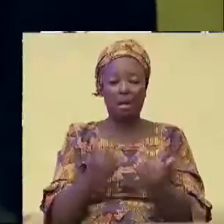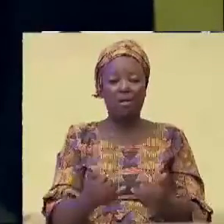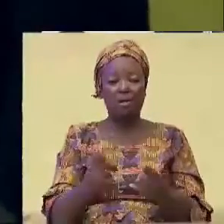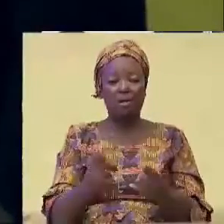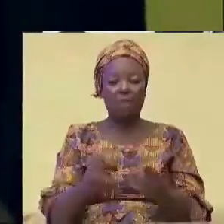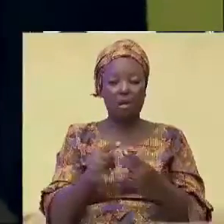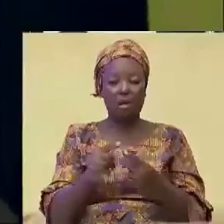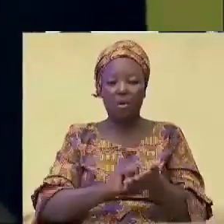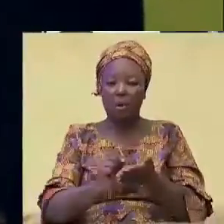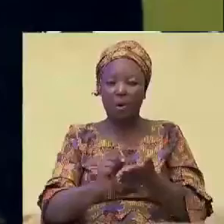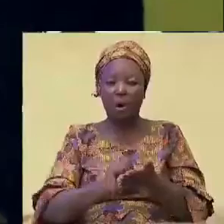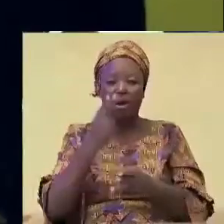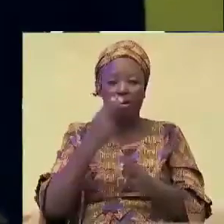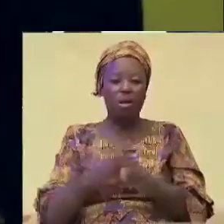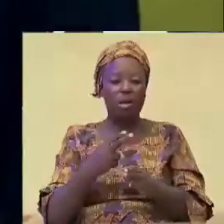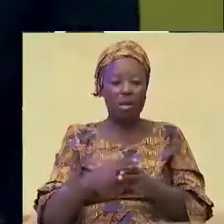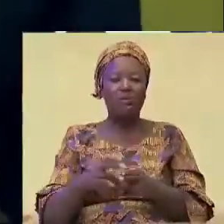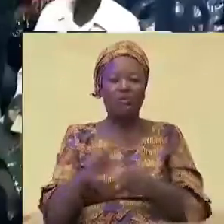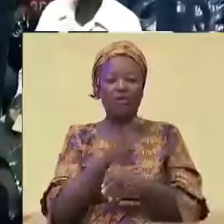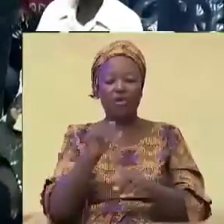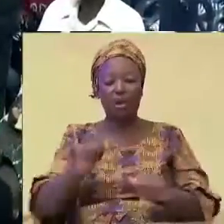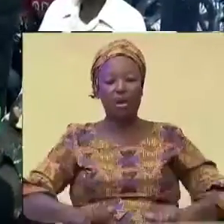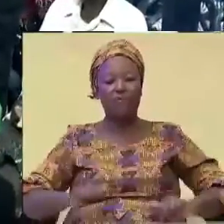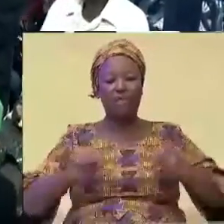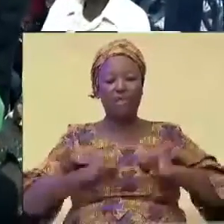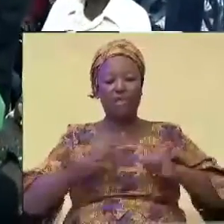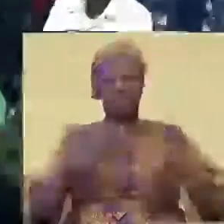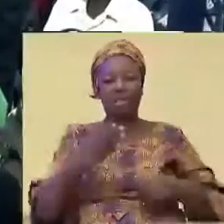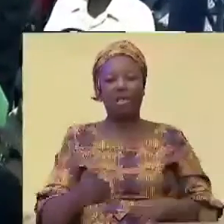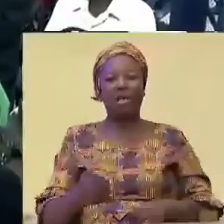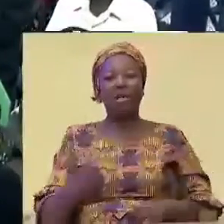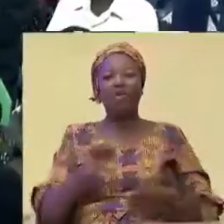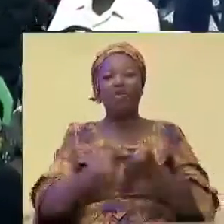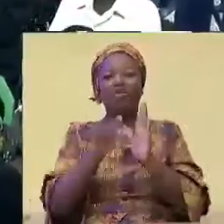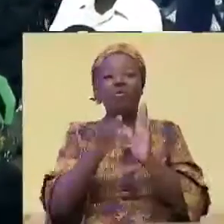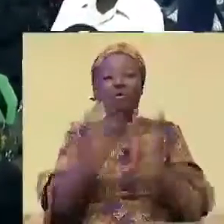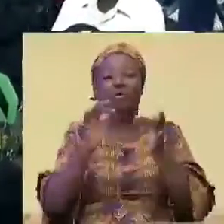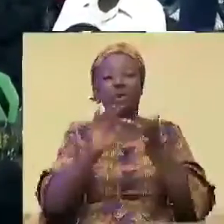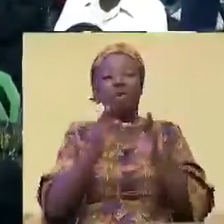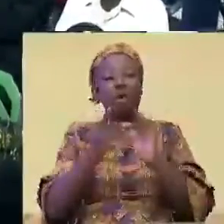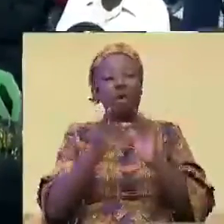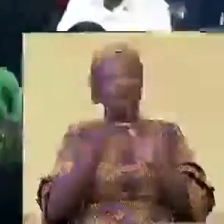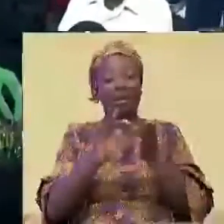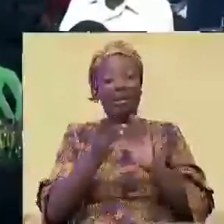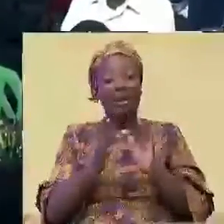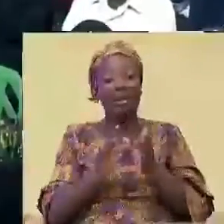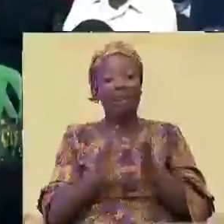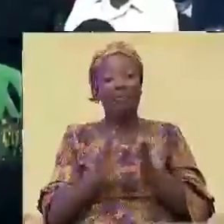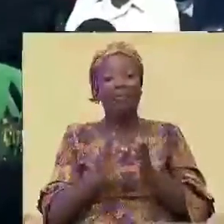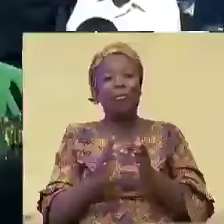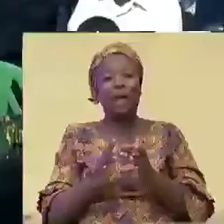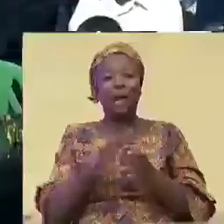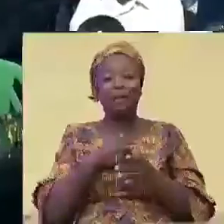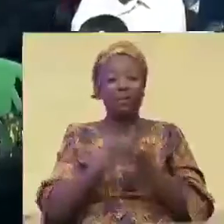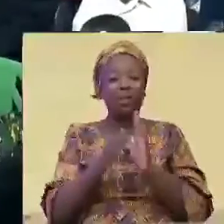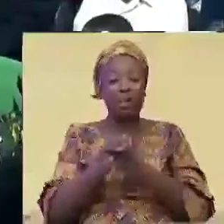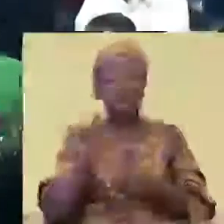you so that we'll keep on helping. The same thing with all our brethren online and all those who are